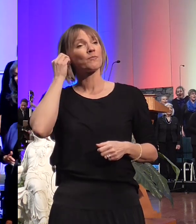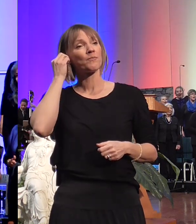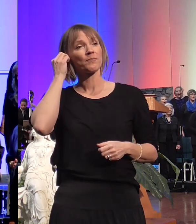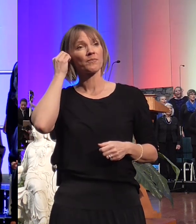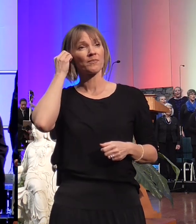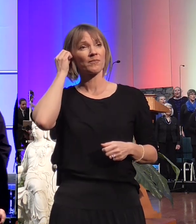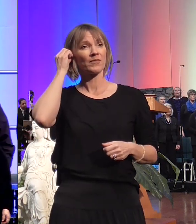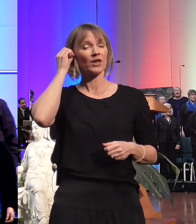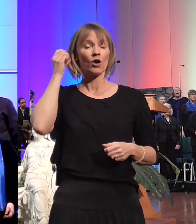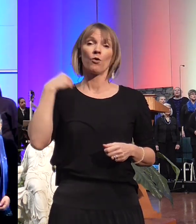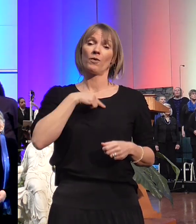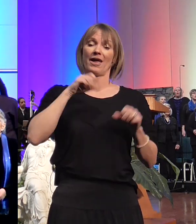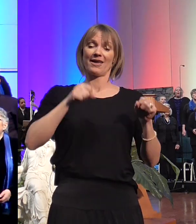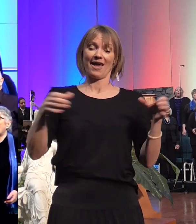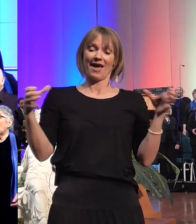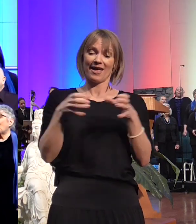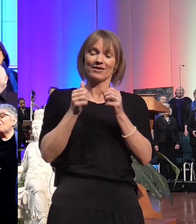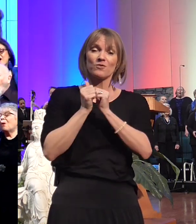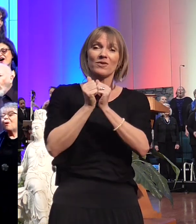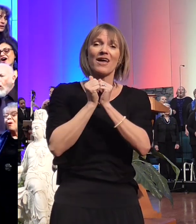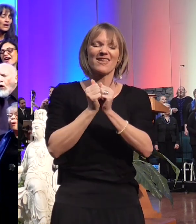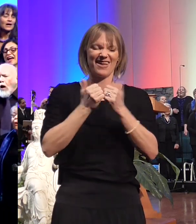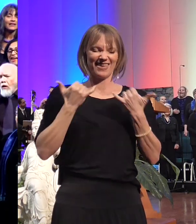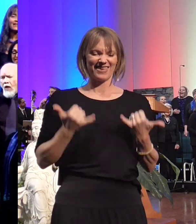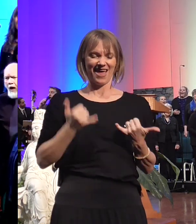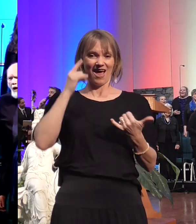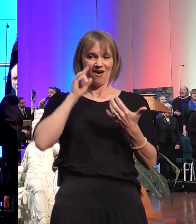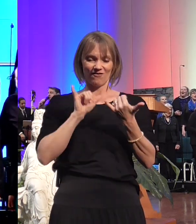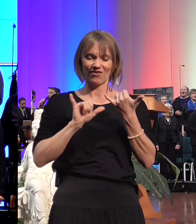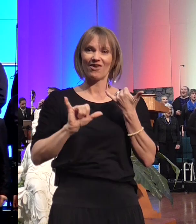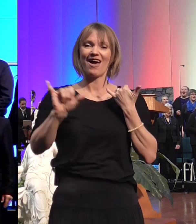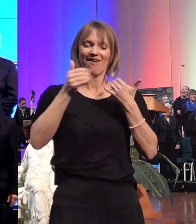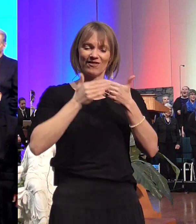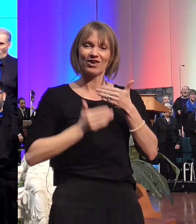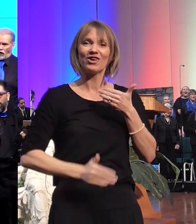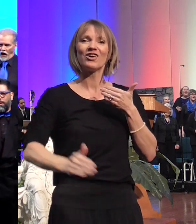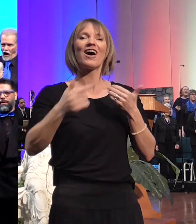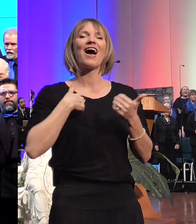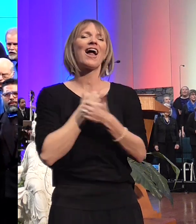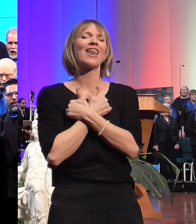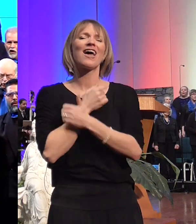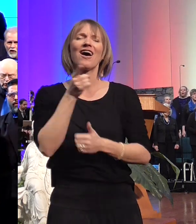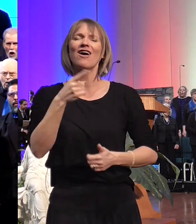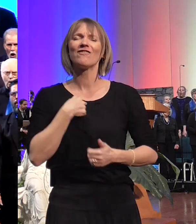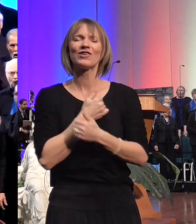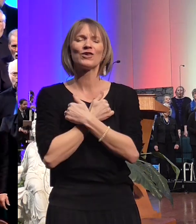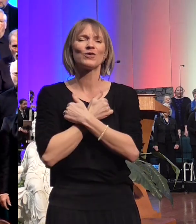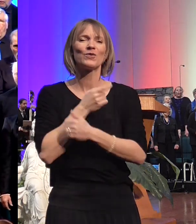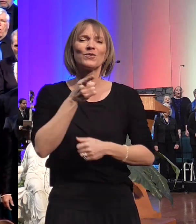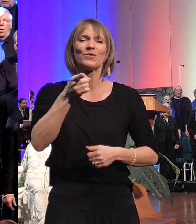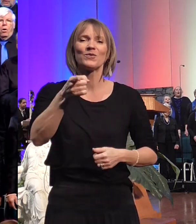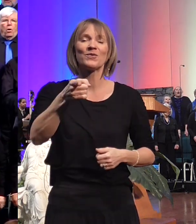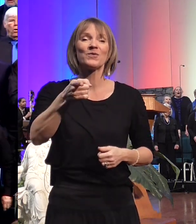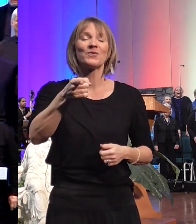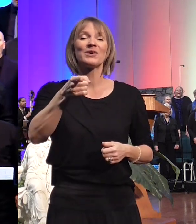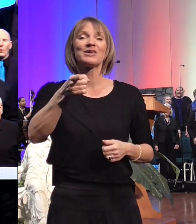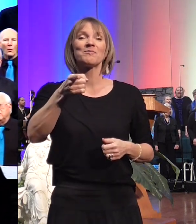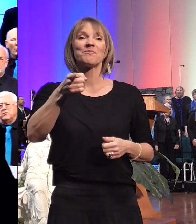can be together now and forever. I love you,